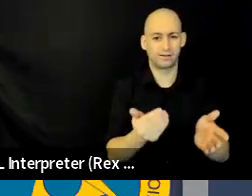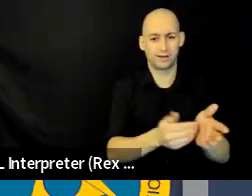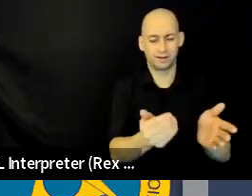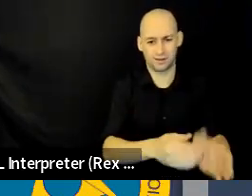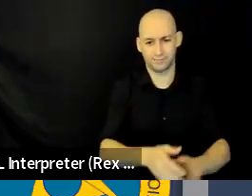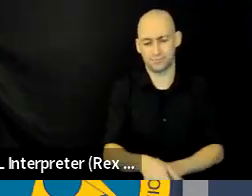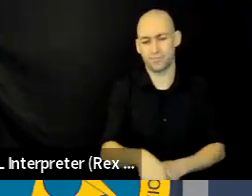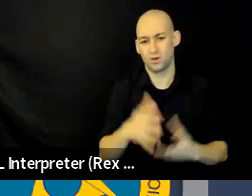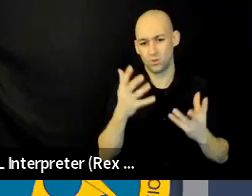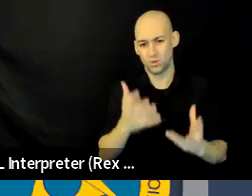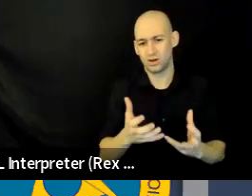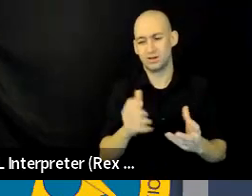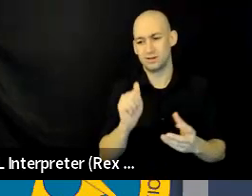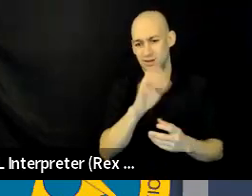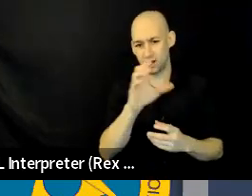the